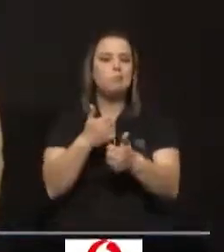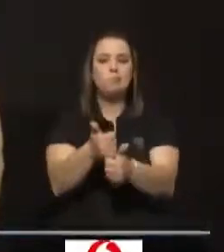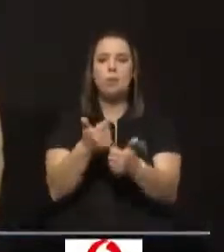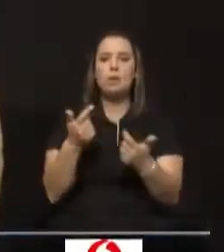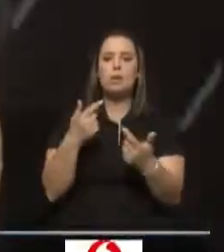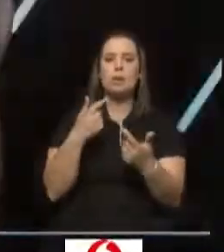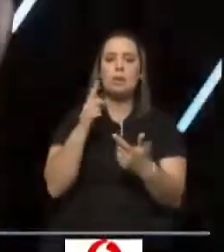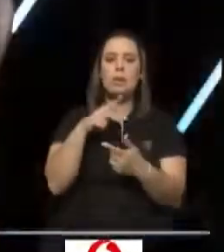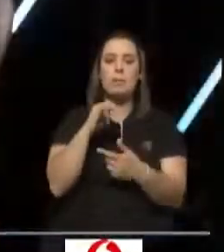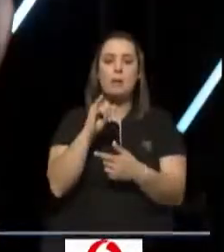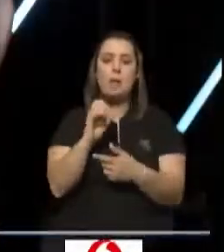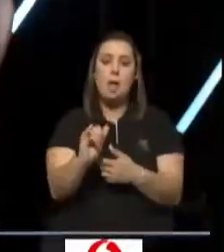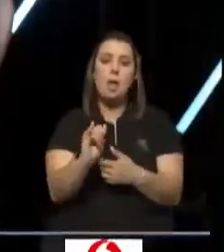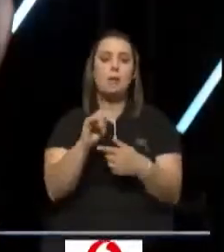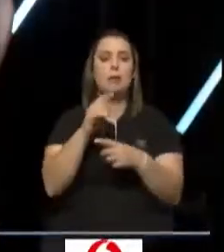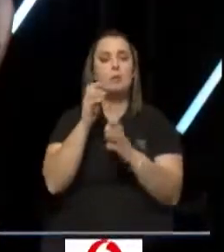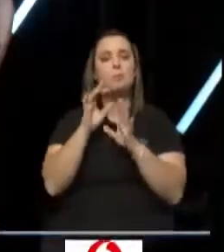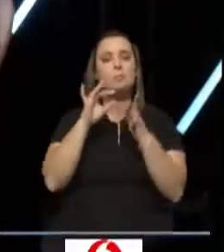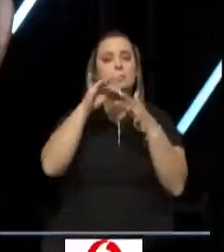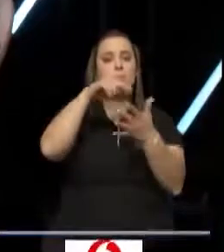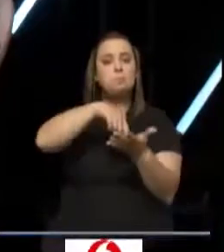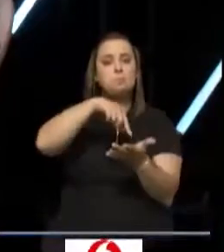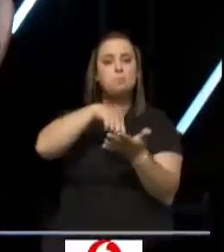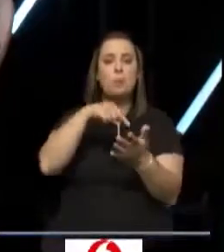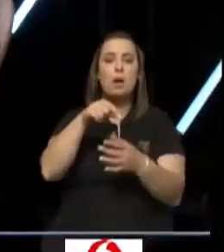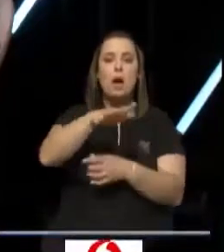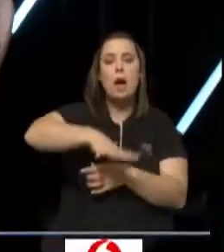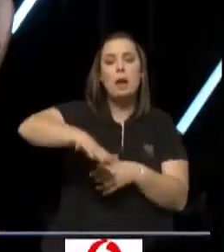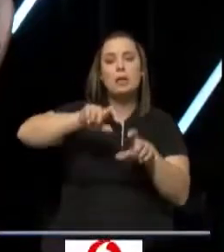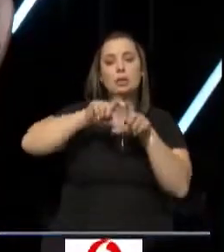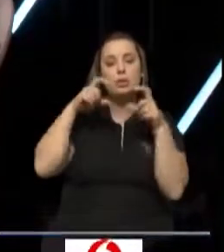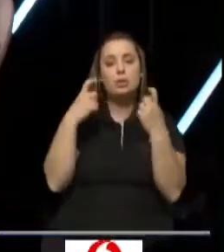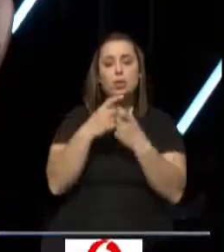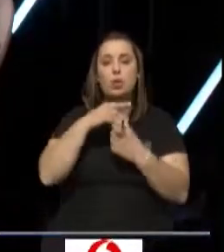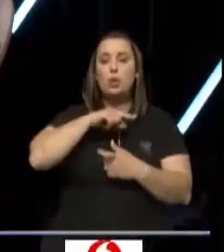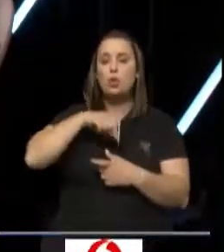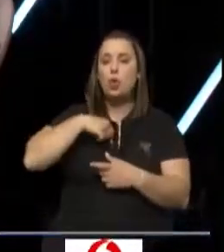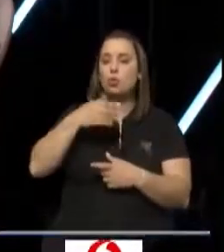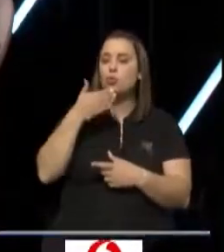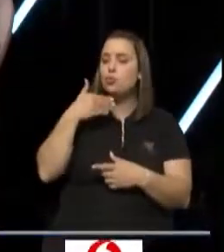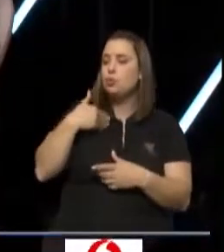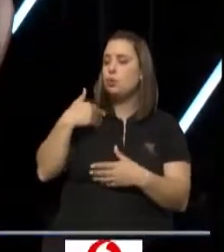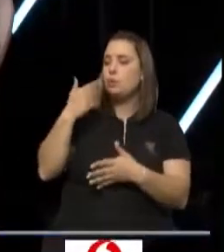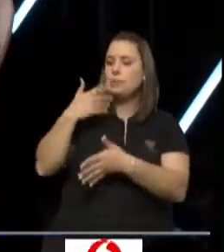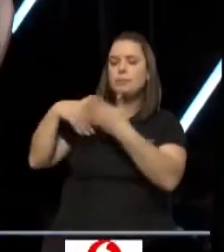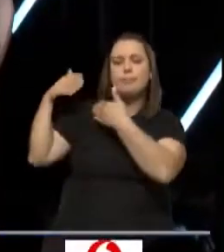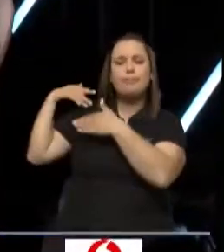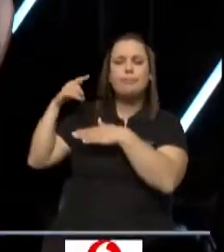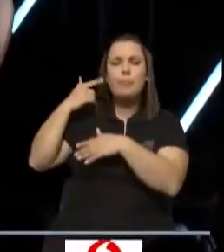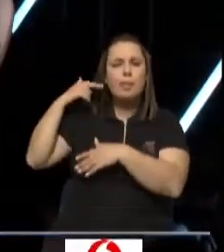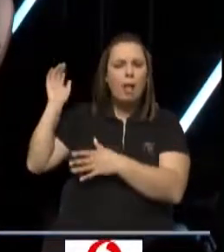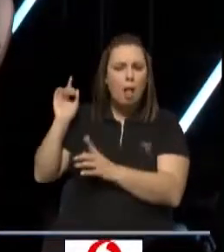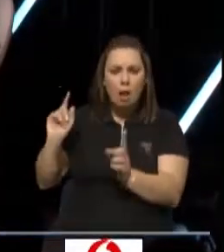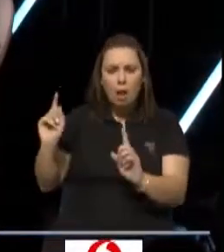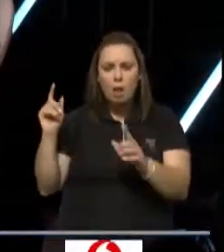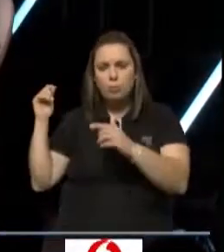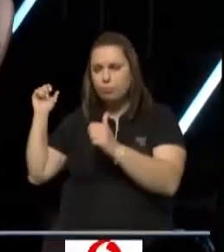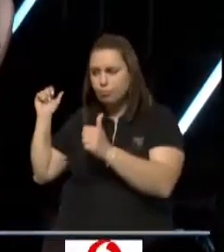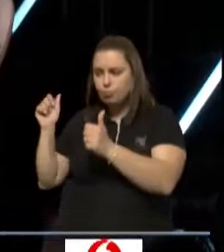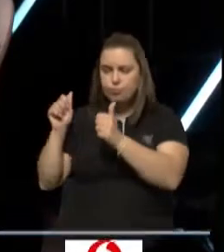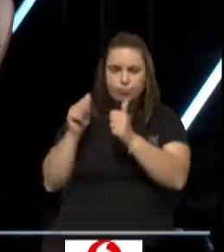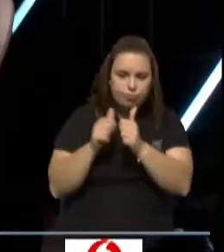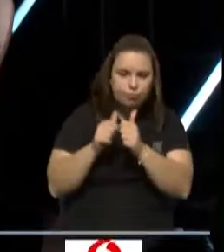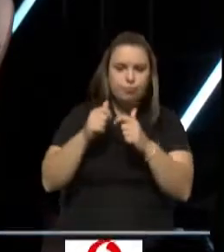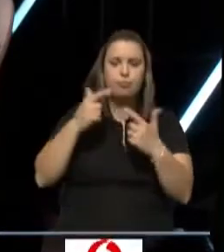cannot be happy with the KPI of coverage. No, we can't leave anybody lagging